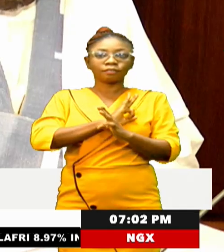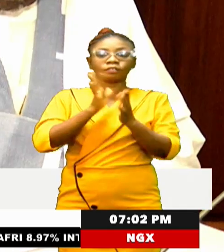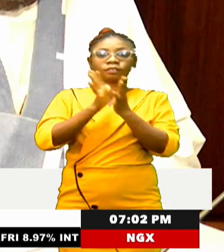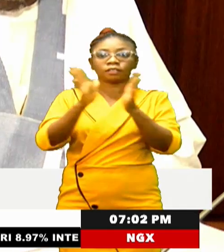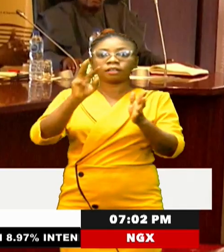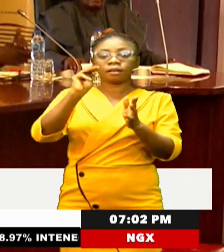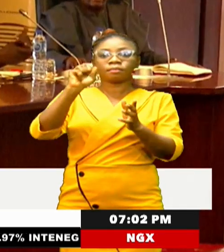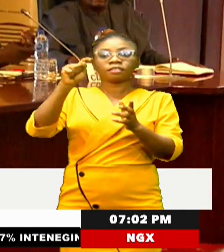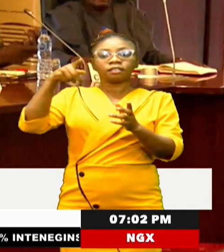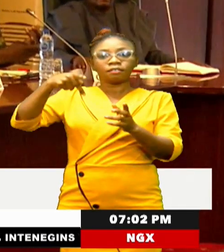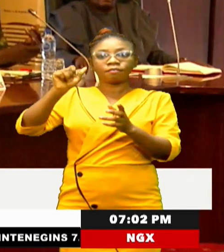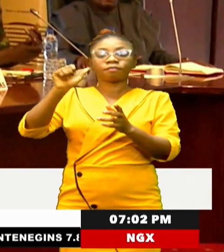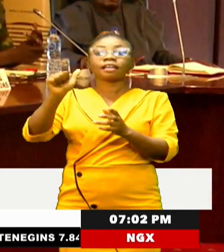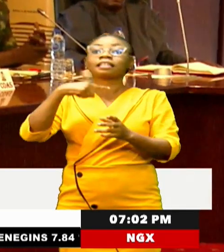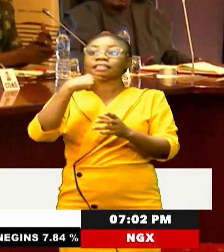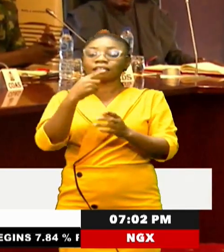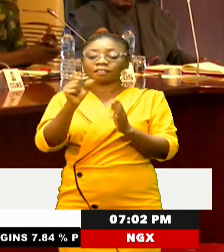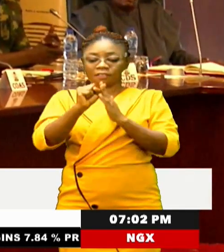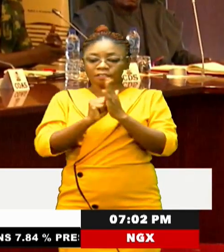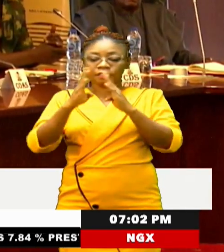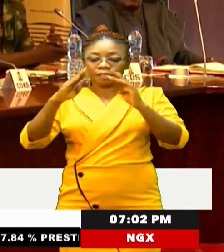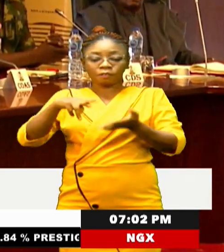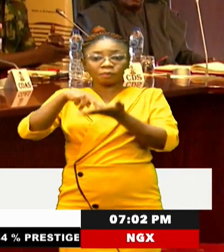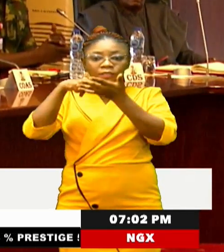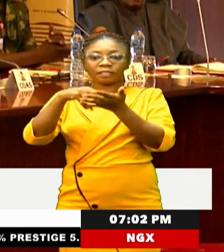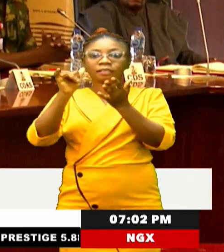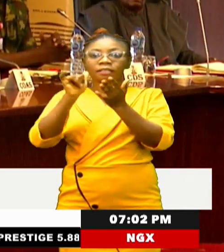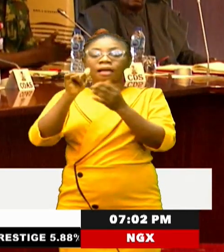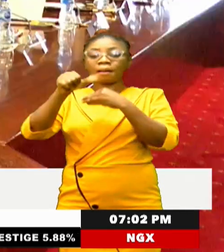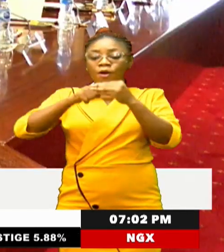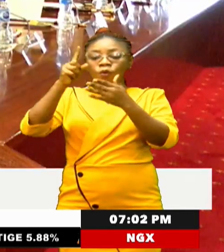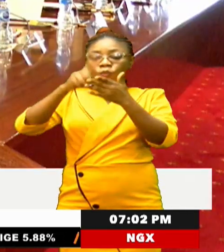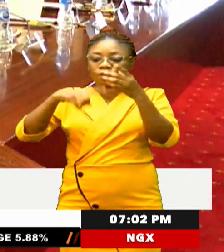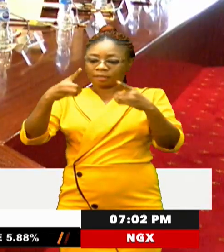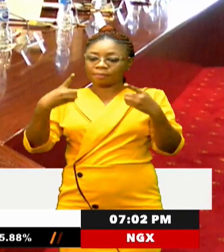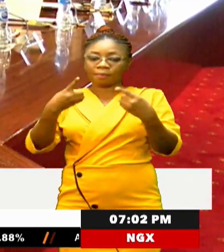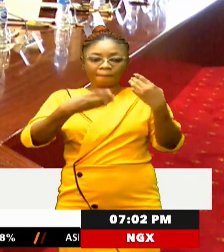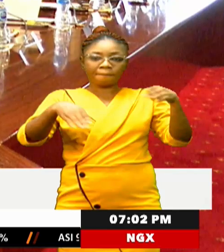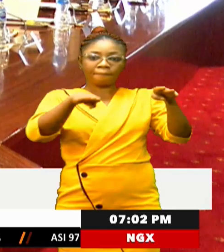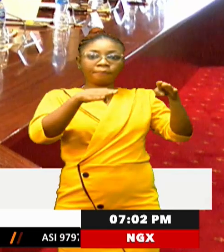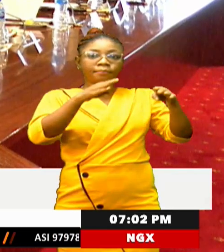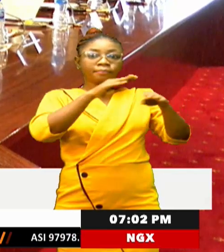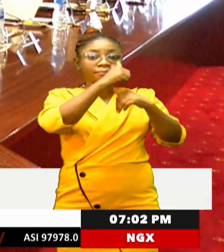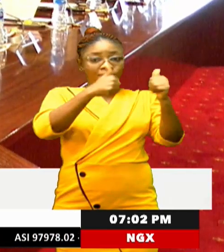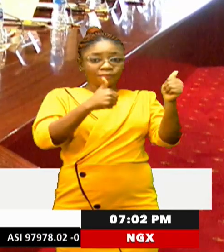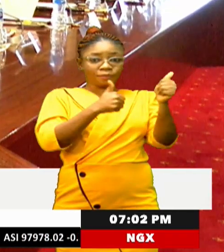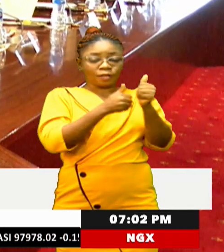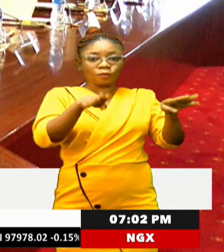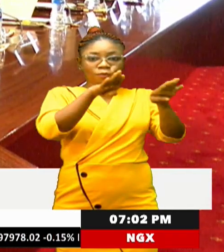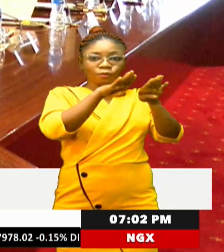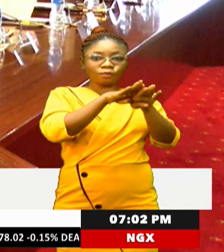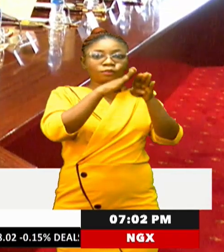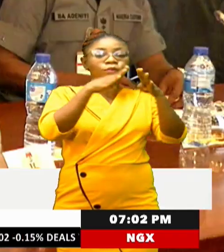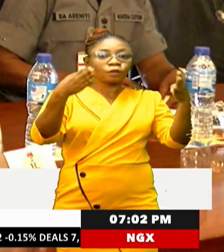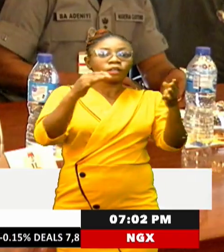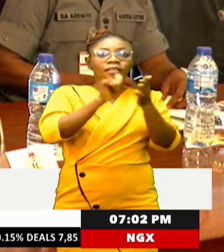House correspondent talking about what transpired behind closed doors, and it was basically to appraise the